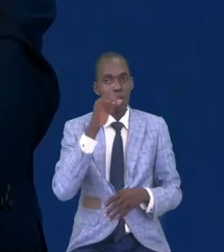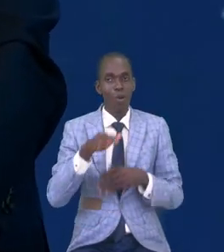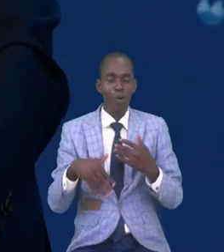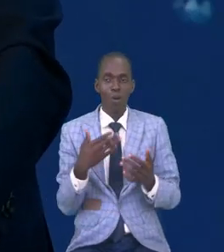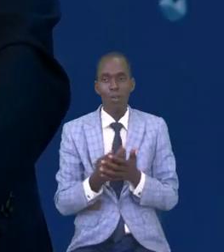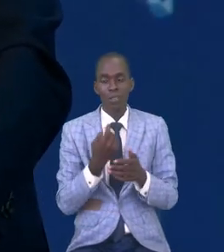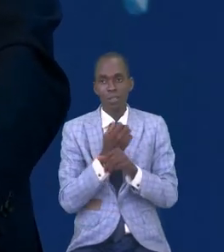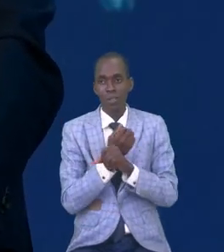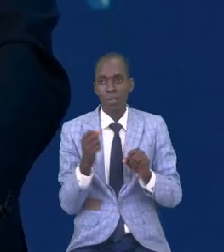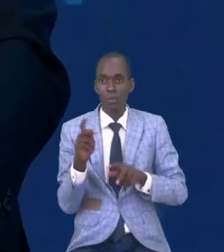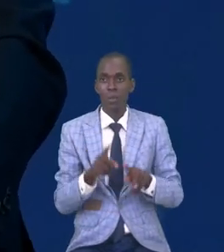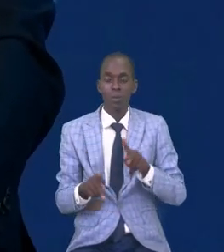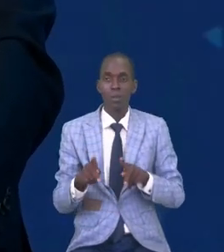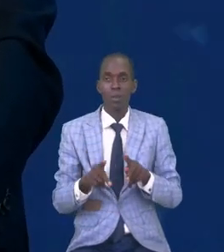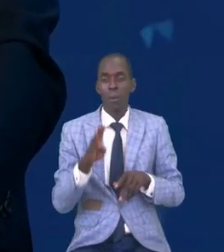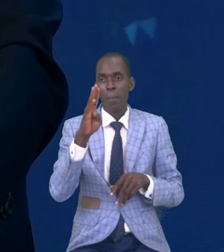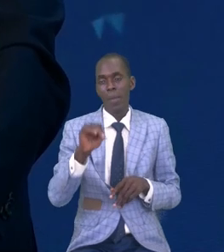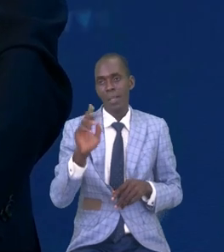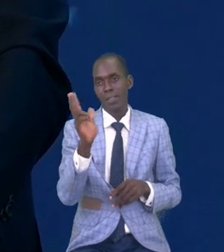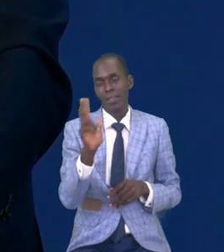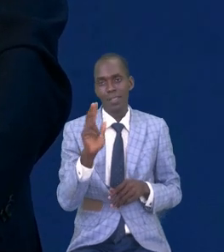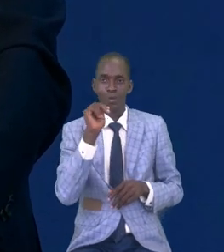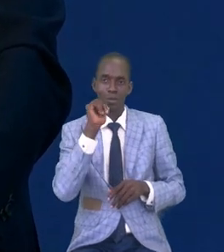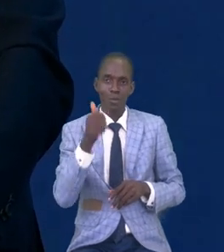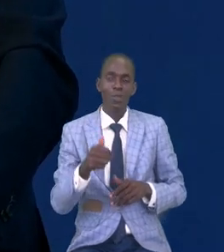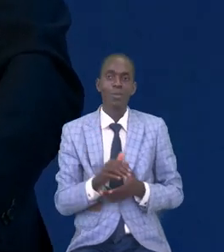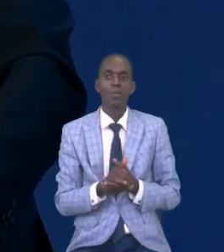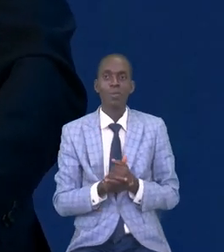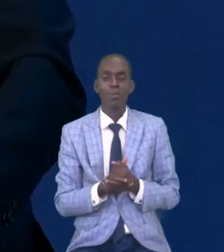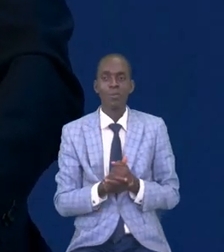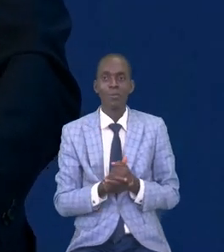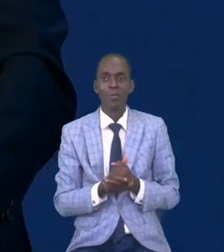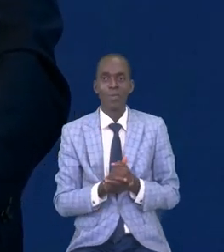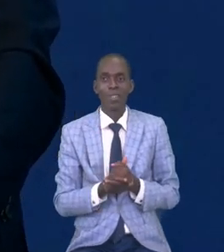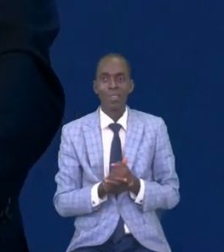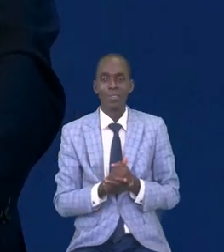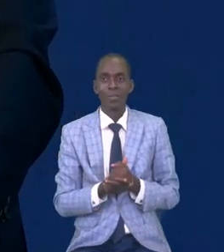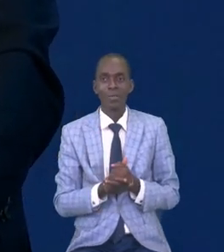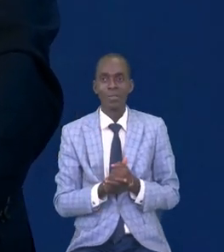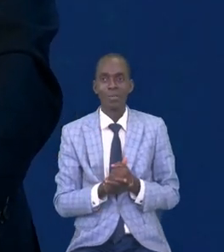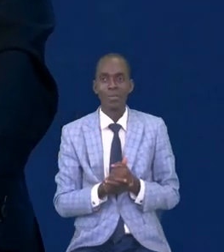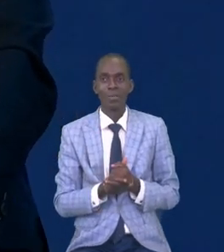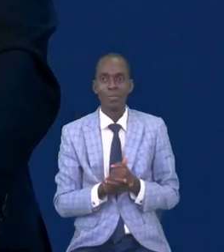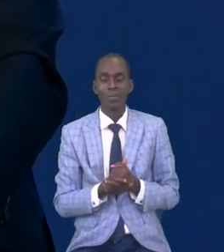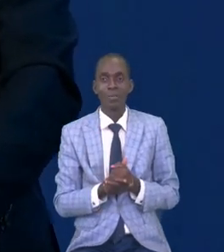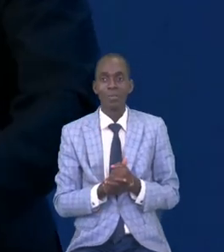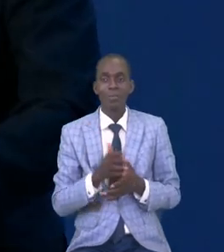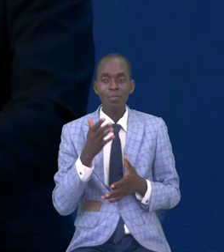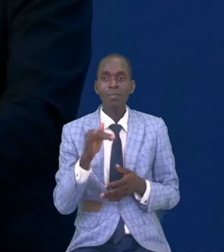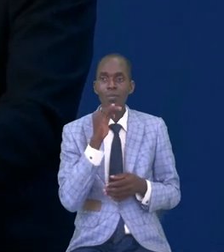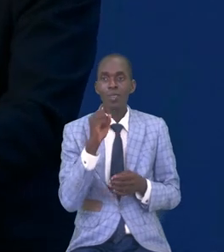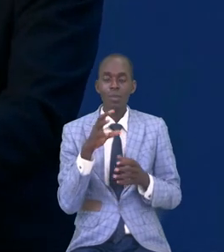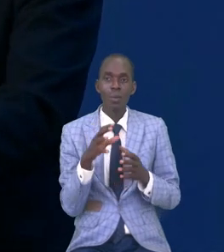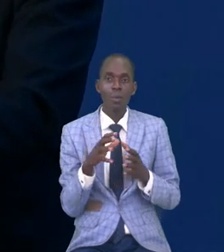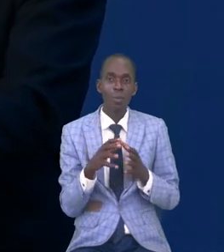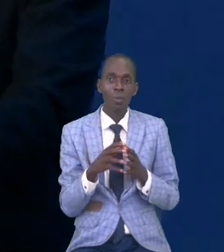the time is 3 p.m. You've got to be there. You have to be there. There's so much that the